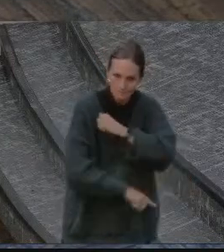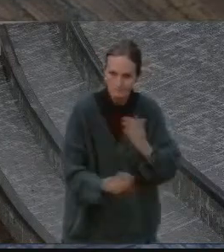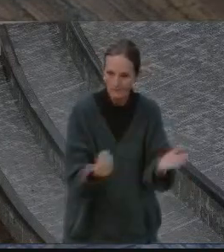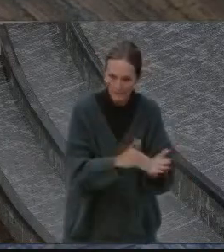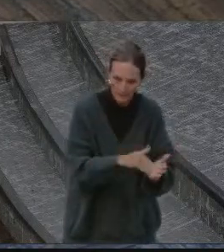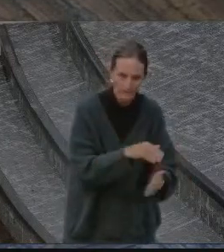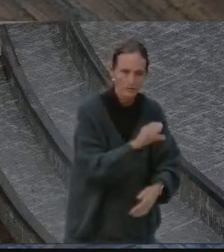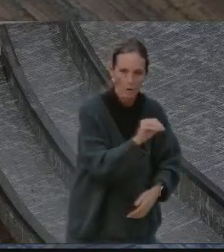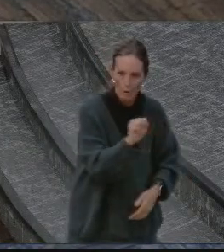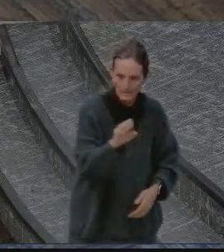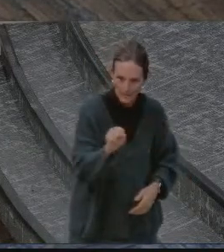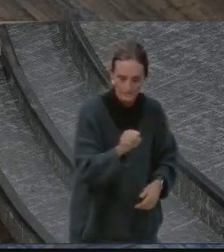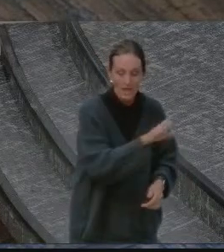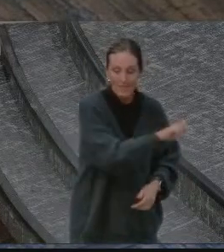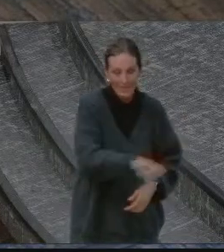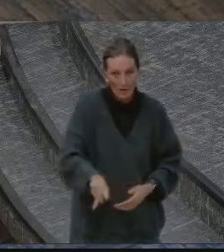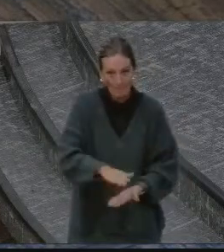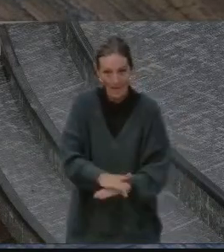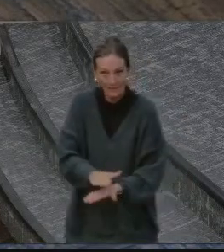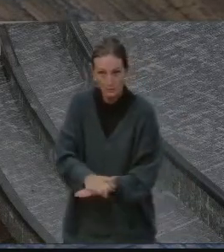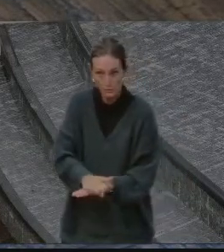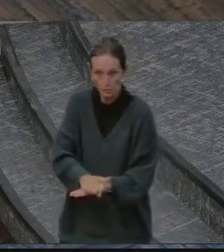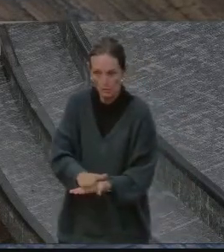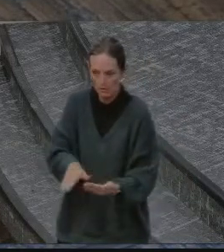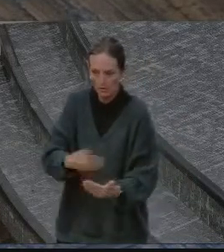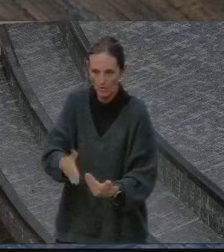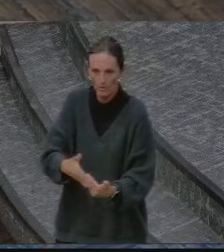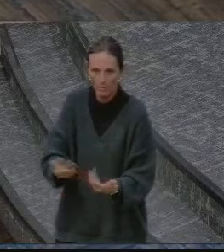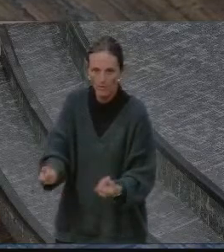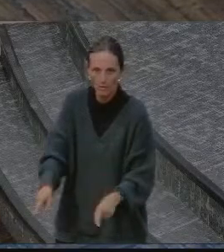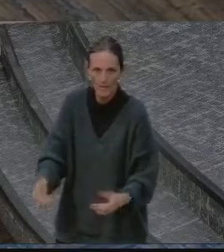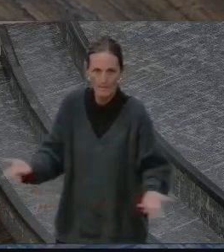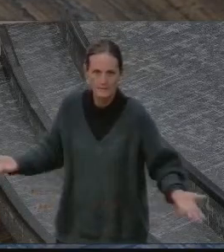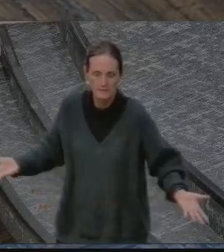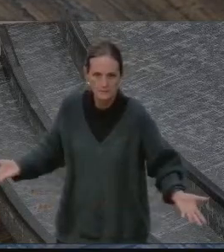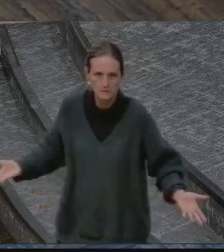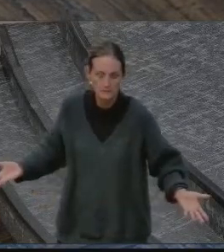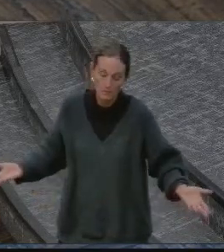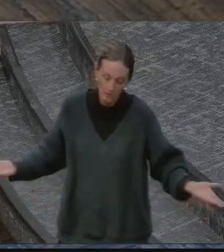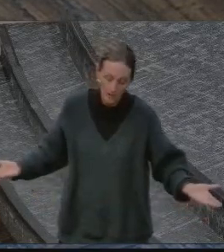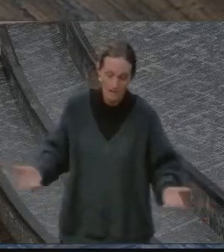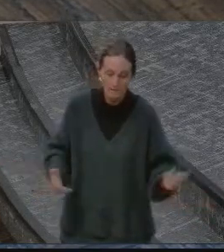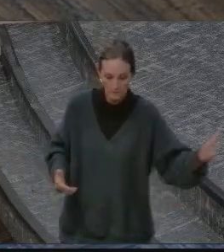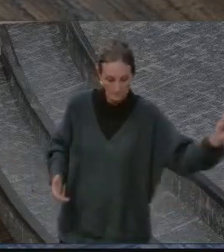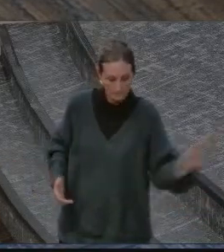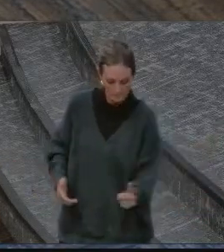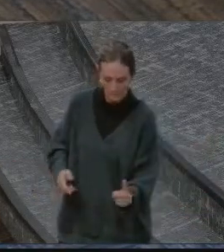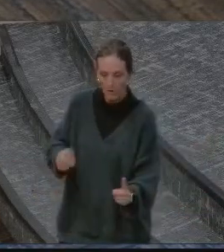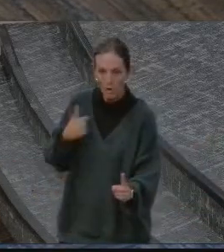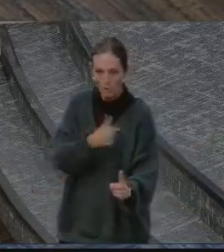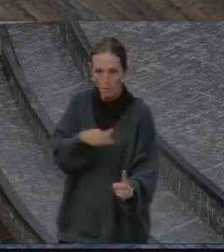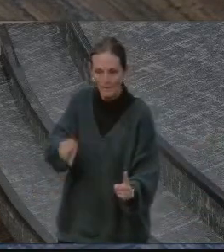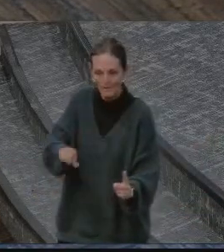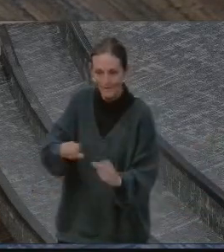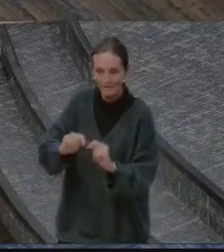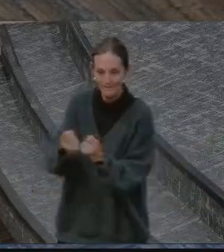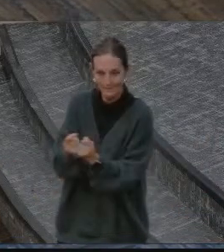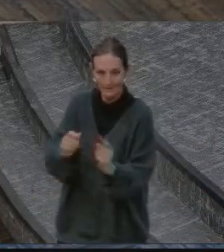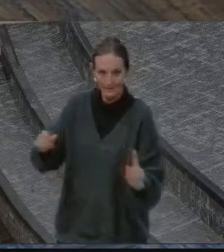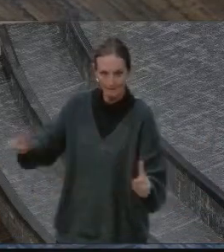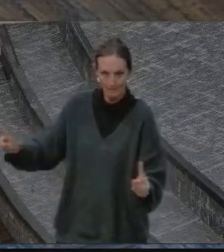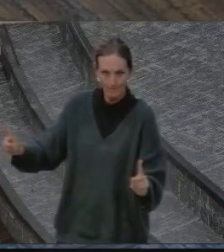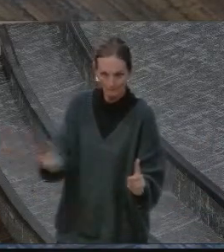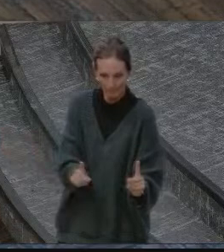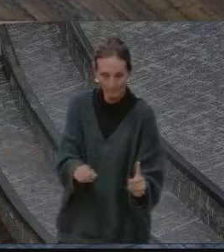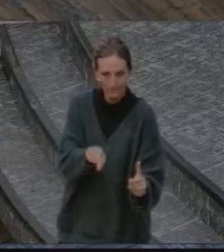OSS, then what happens next? What happens next is we need to have a team meeting. We don't wait till the next incident happens. We have a